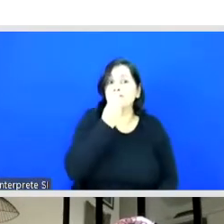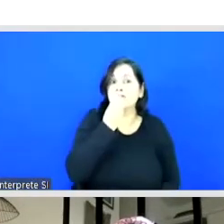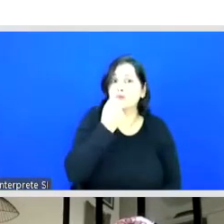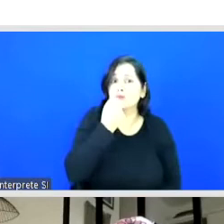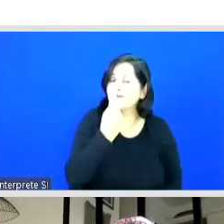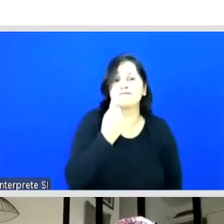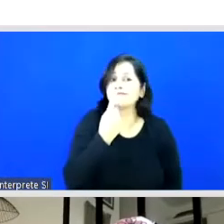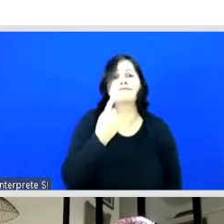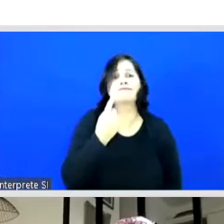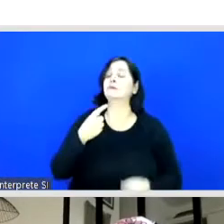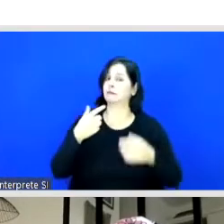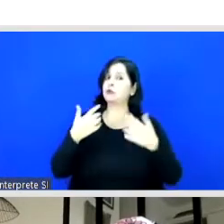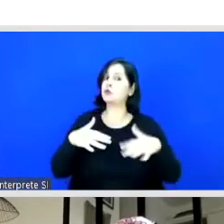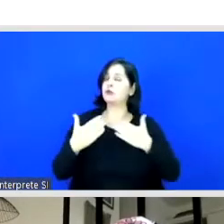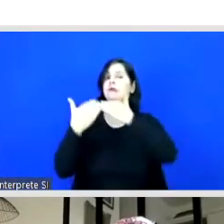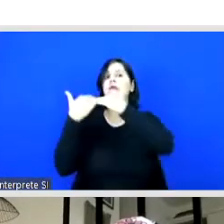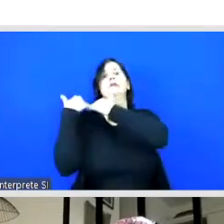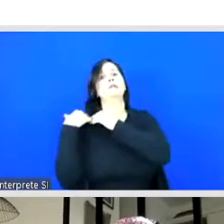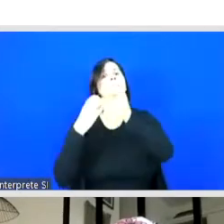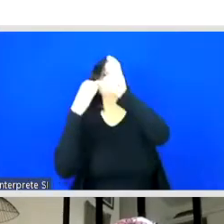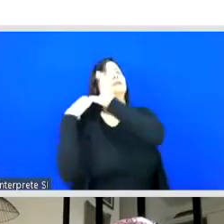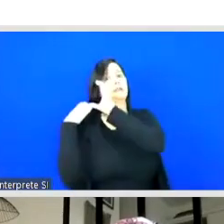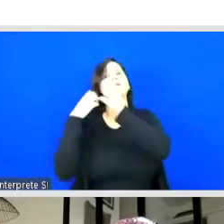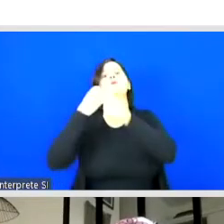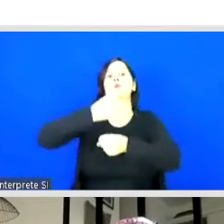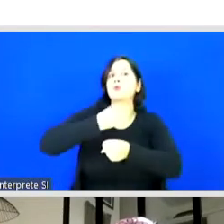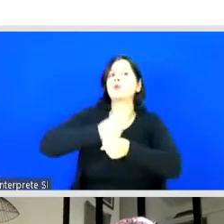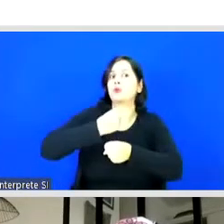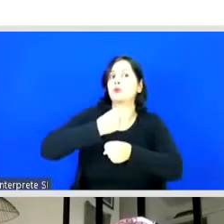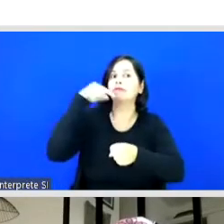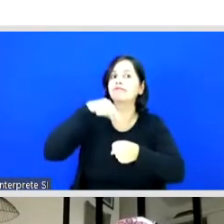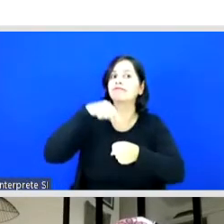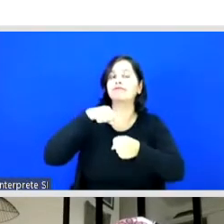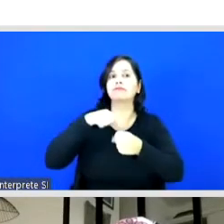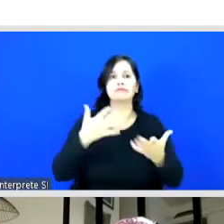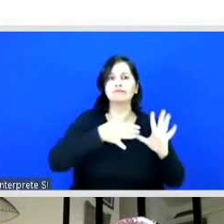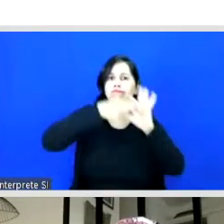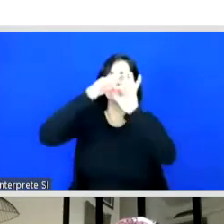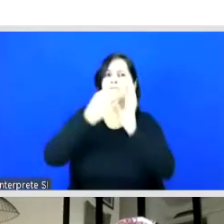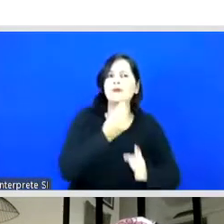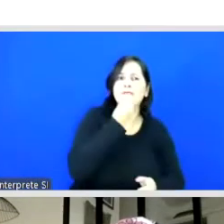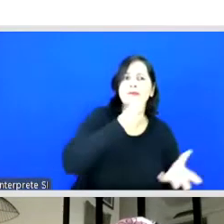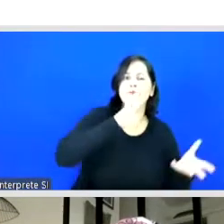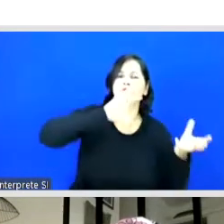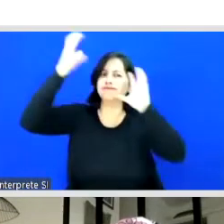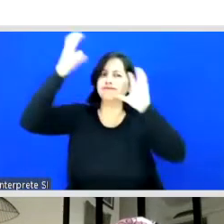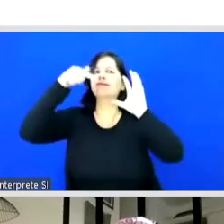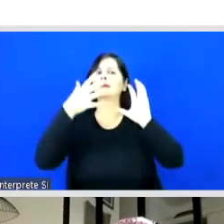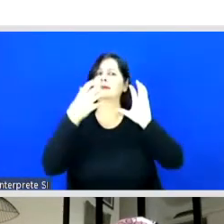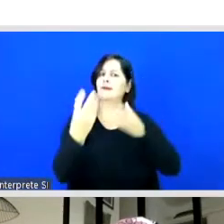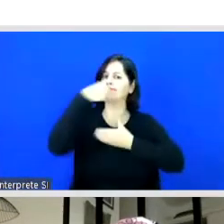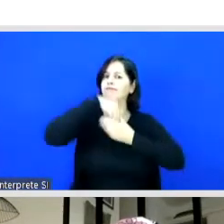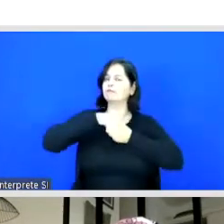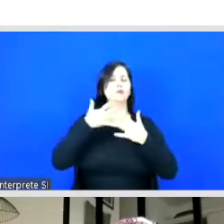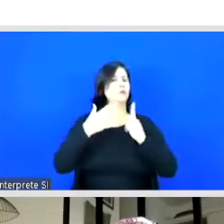impacts us in different ways. And as she said, there are solutions. The women have tried to come up with different solutions. But at the same time,